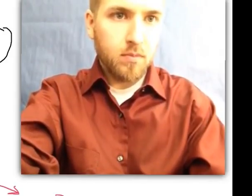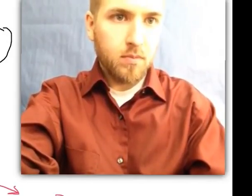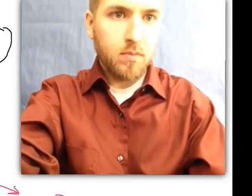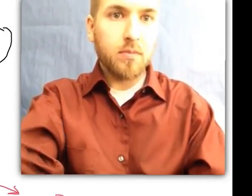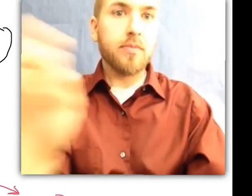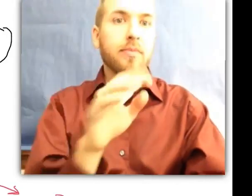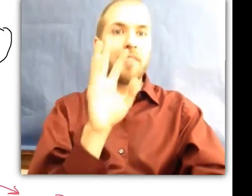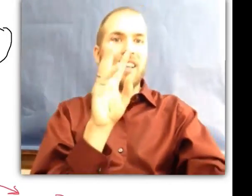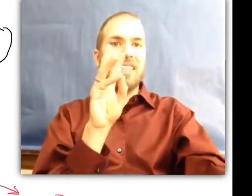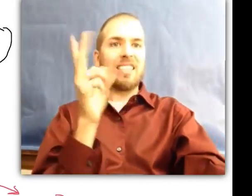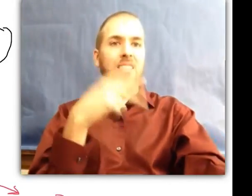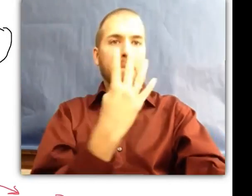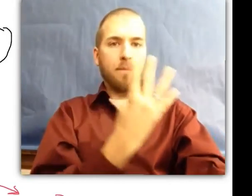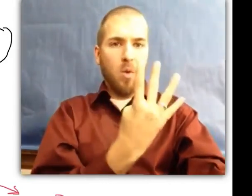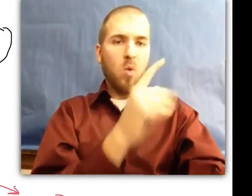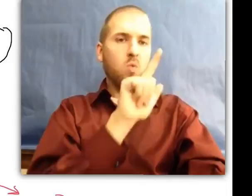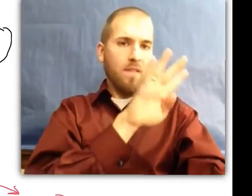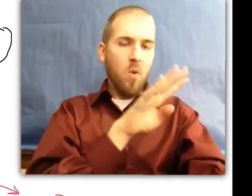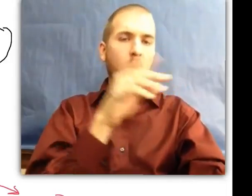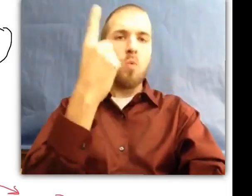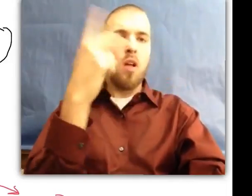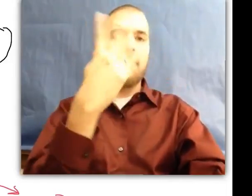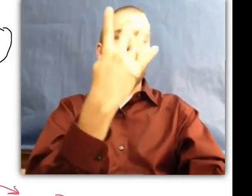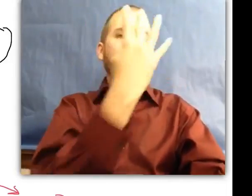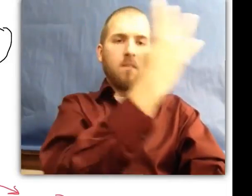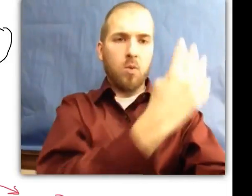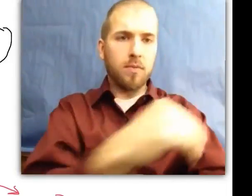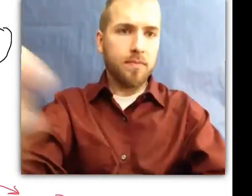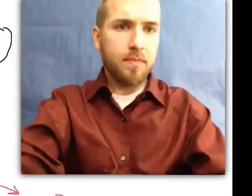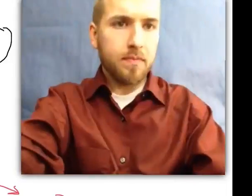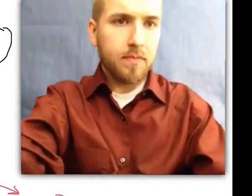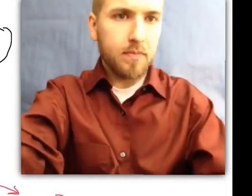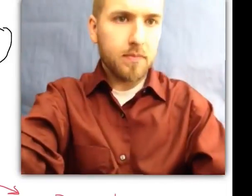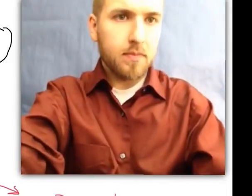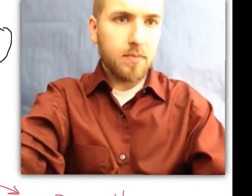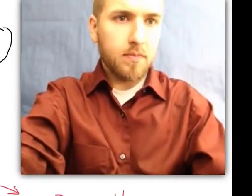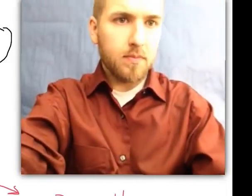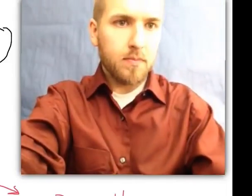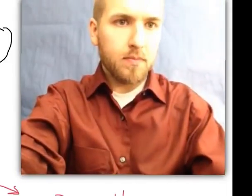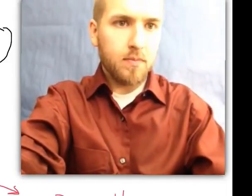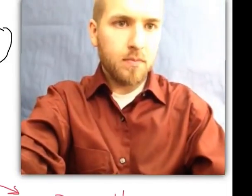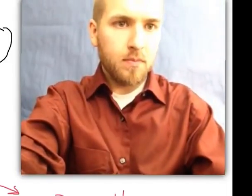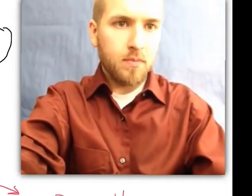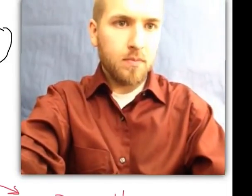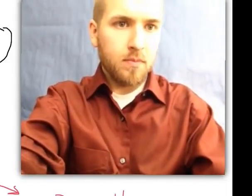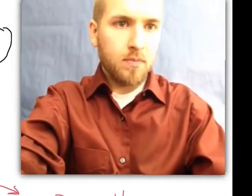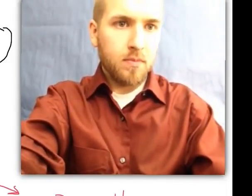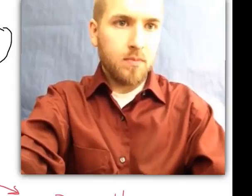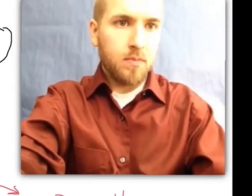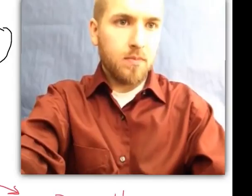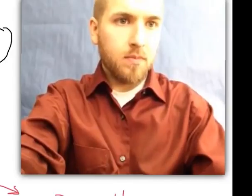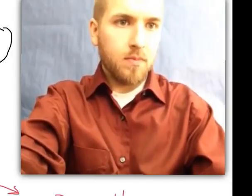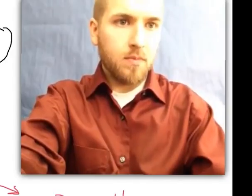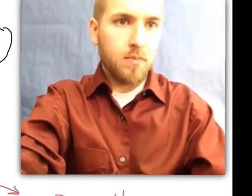plus 1 times 4 and 6 times 4. the other new fraction will be 4